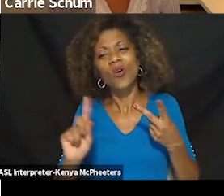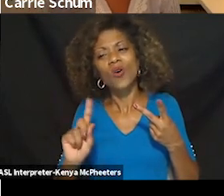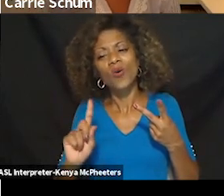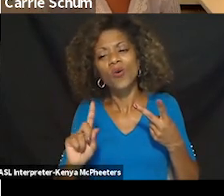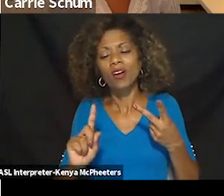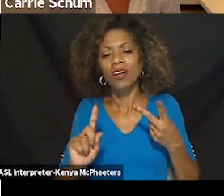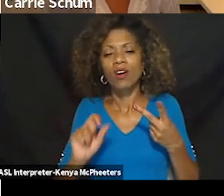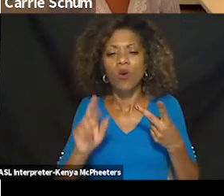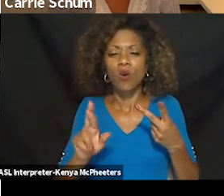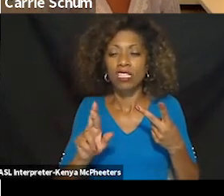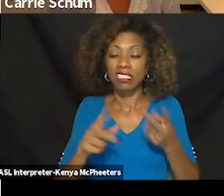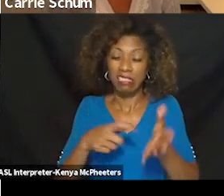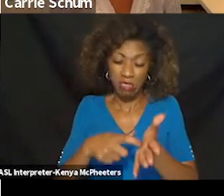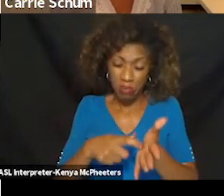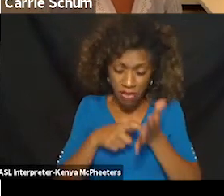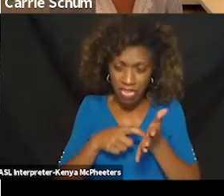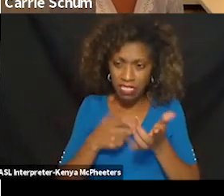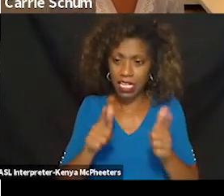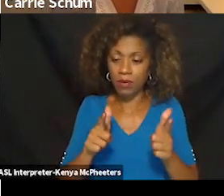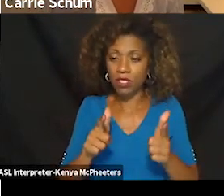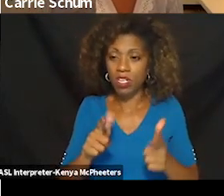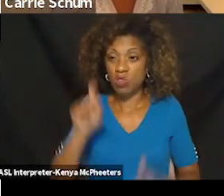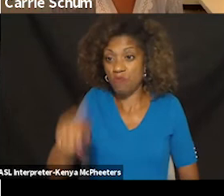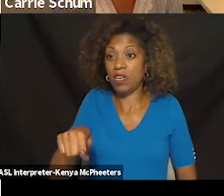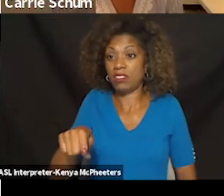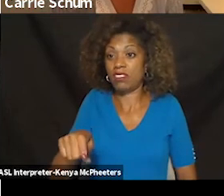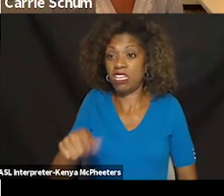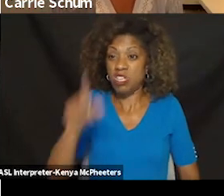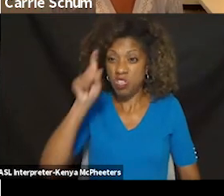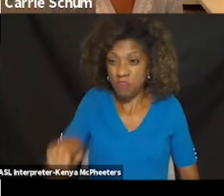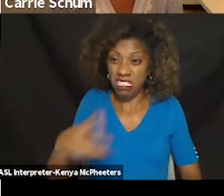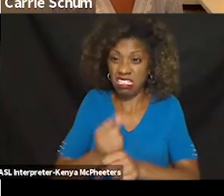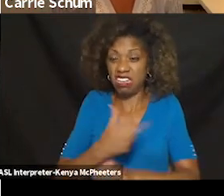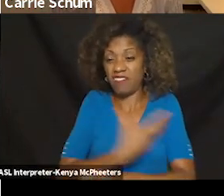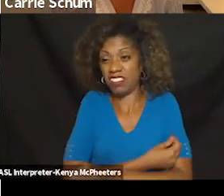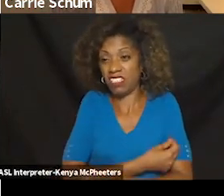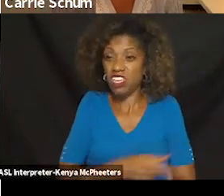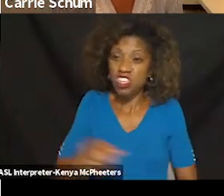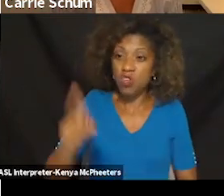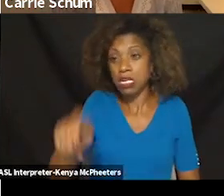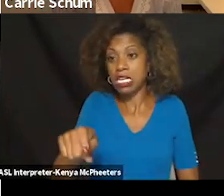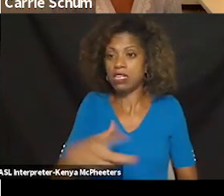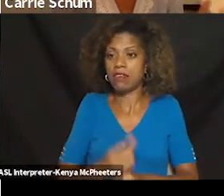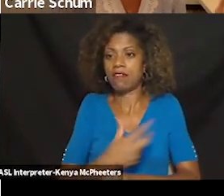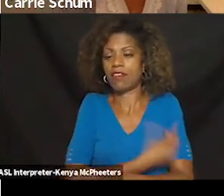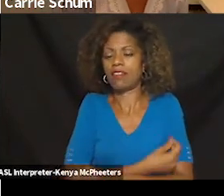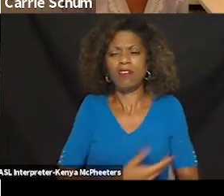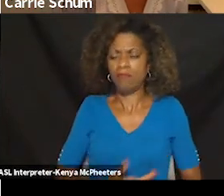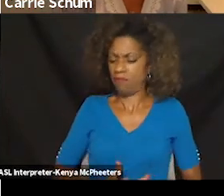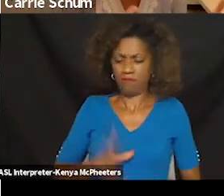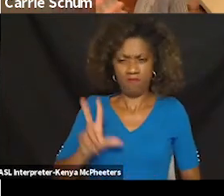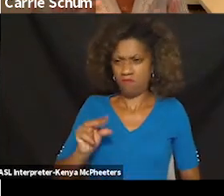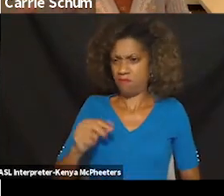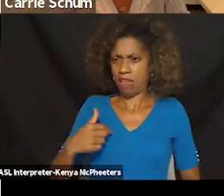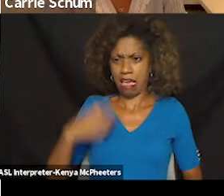or overly urgent language, people really recoil from that. Don't tell me what to do and when to do it. I'm going to decide. So again, help them across the